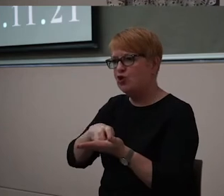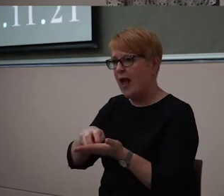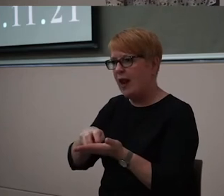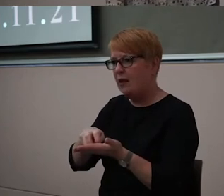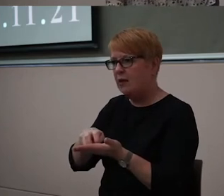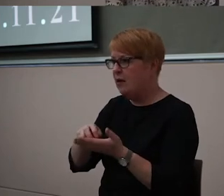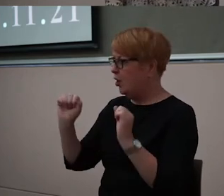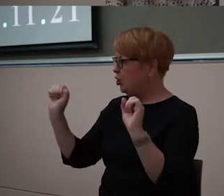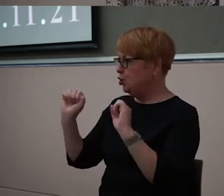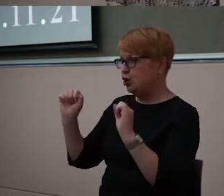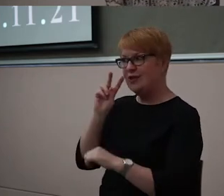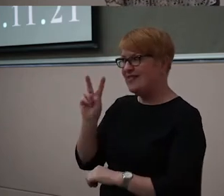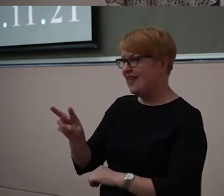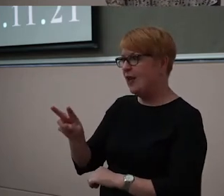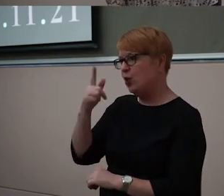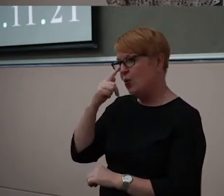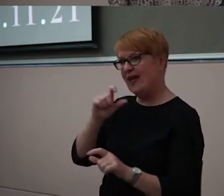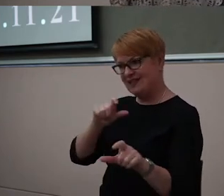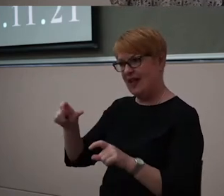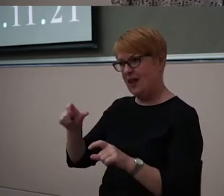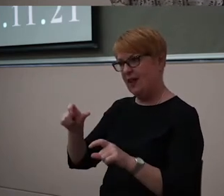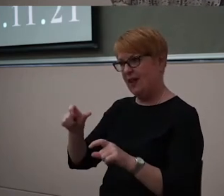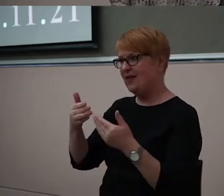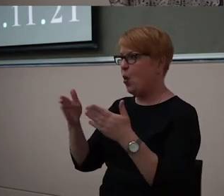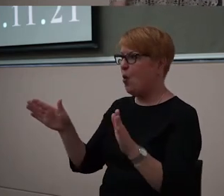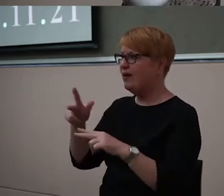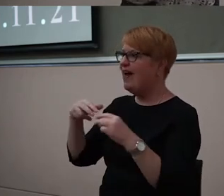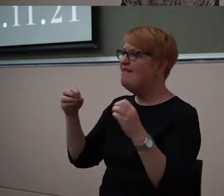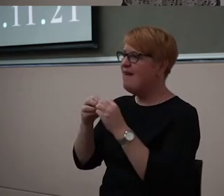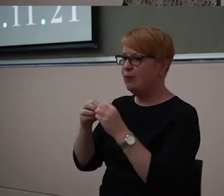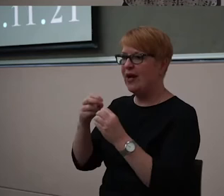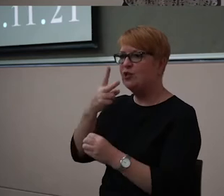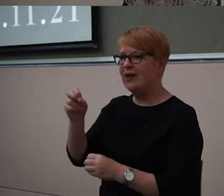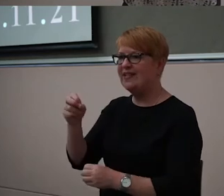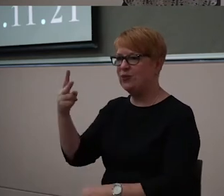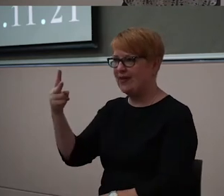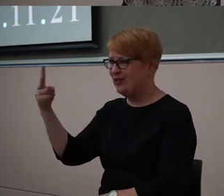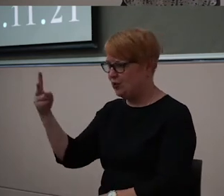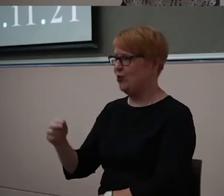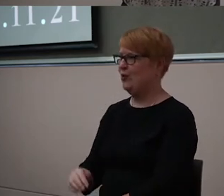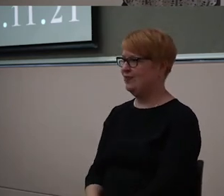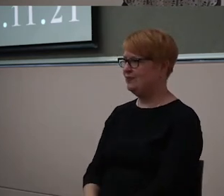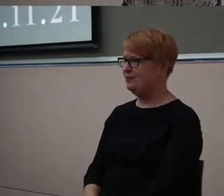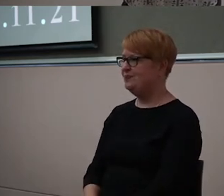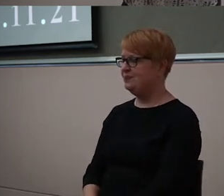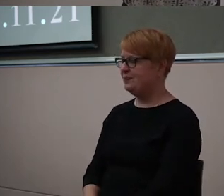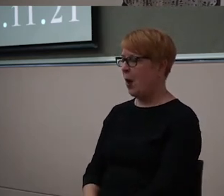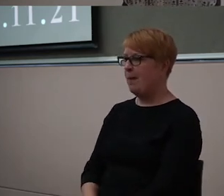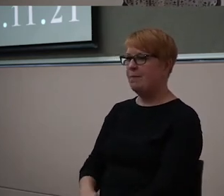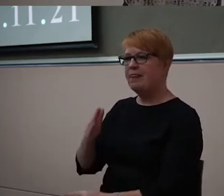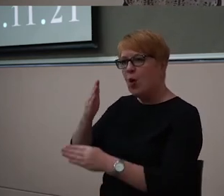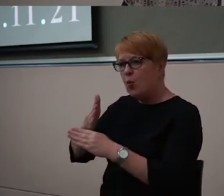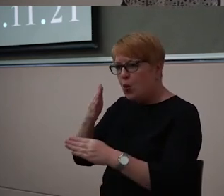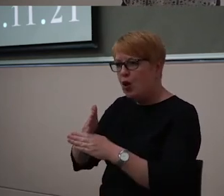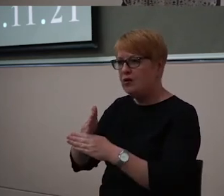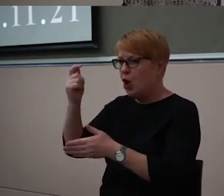it already, will be open until the 13th of February in 2022. The works in the exhibition have been